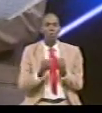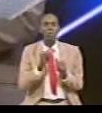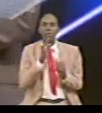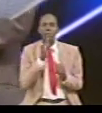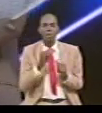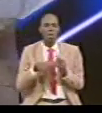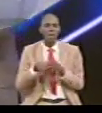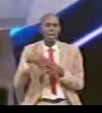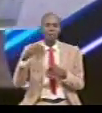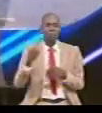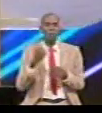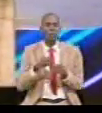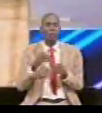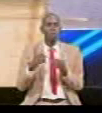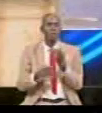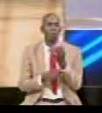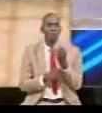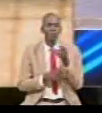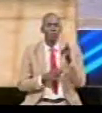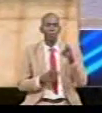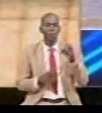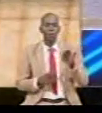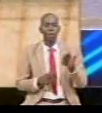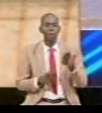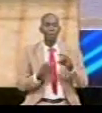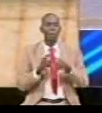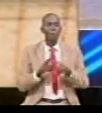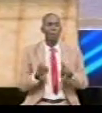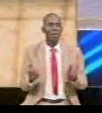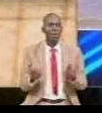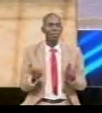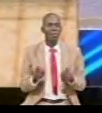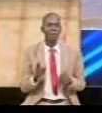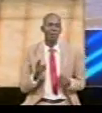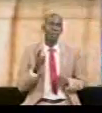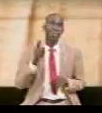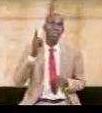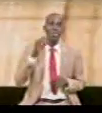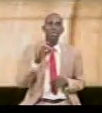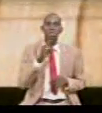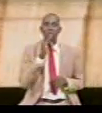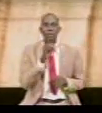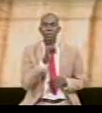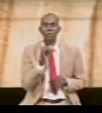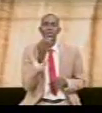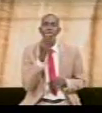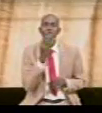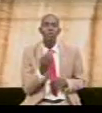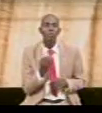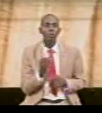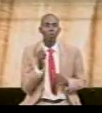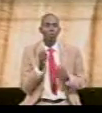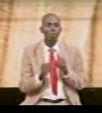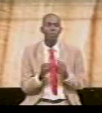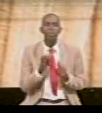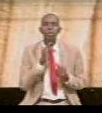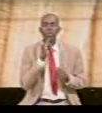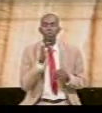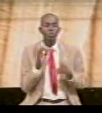in the flesh. Verse 29, but he is a Jew, which is